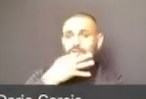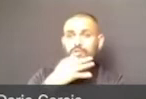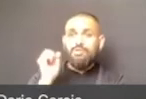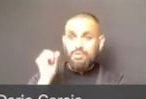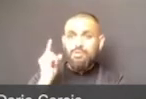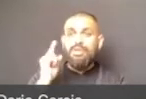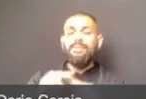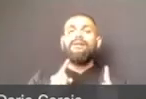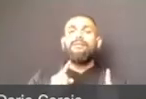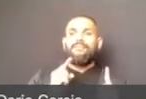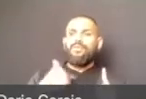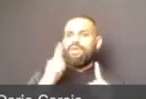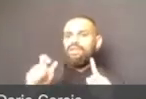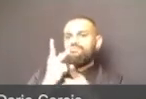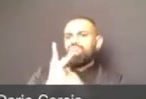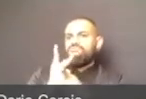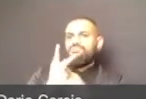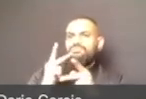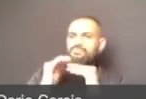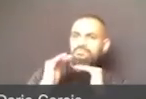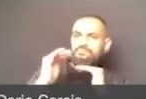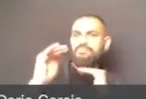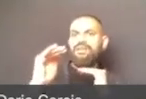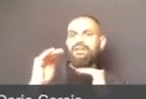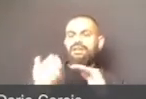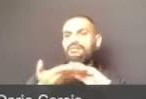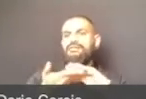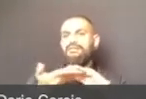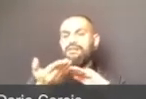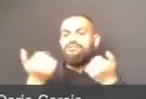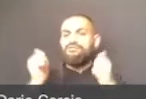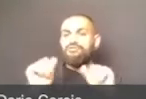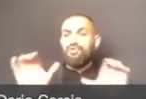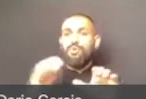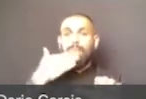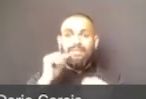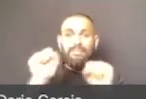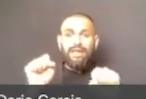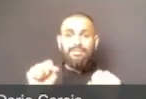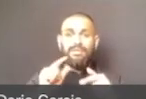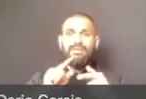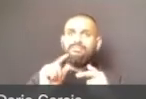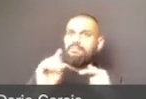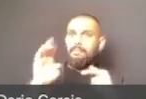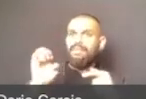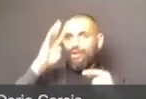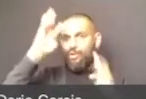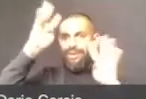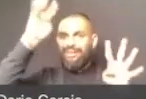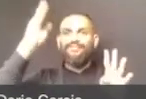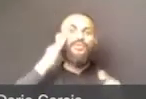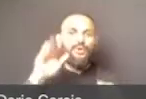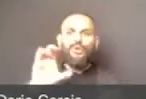know, we all need to stay afloat and do the best that we can and just continue to be creative. Please know that CPS Energy